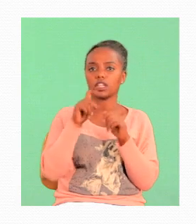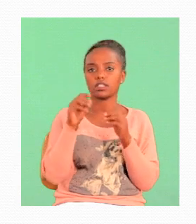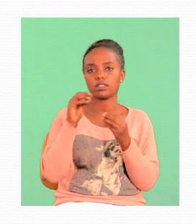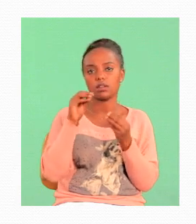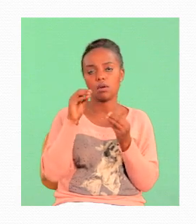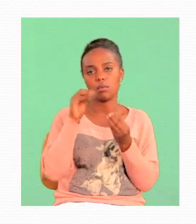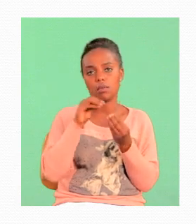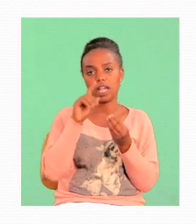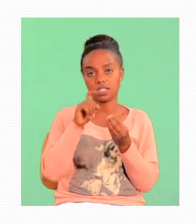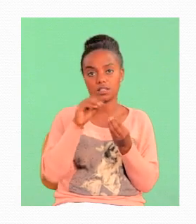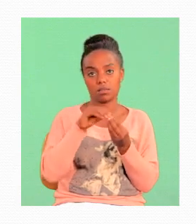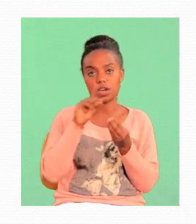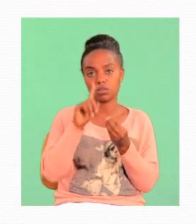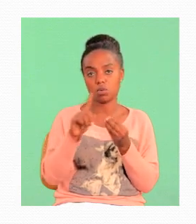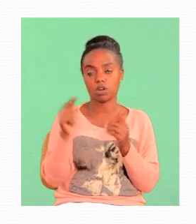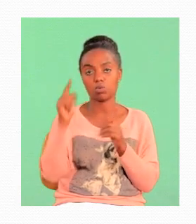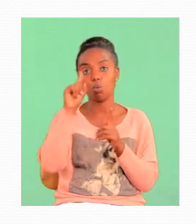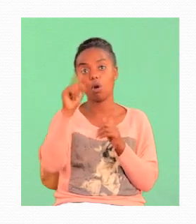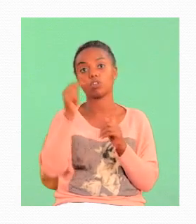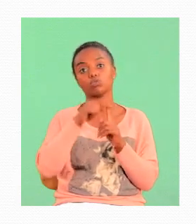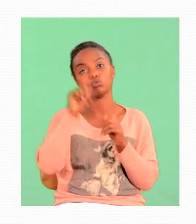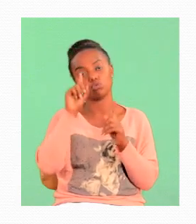1. 1.